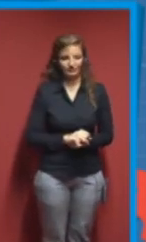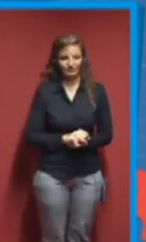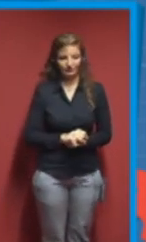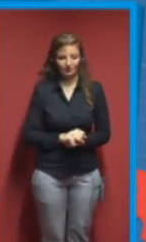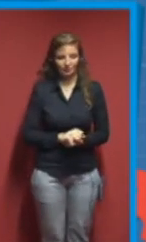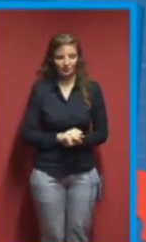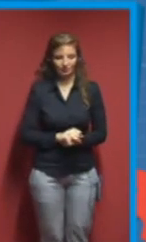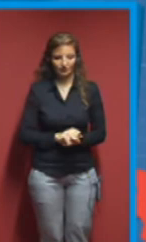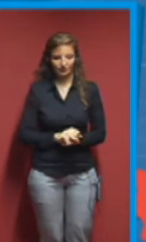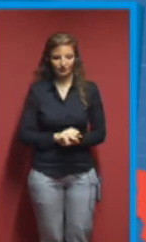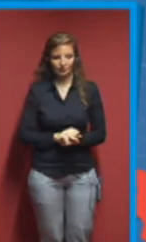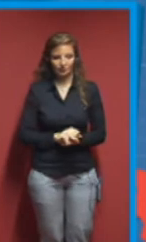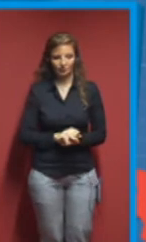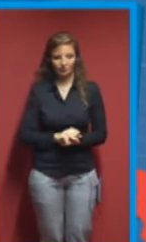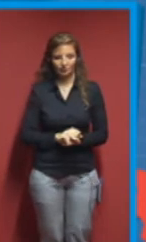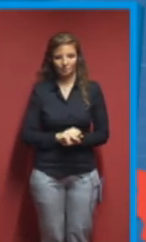So